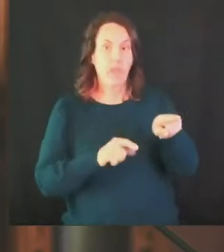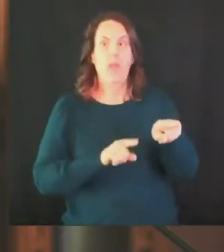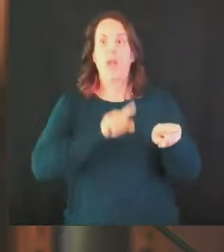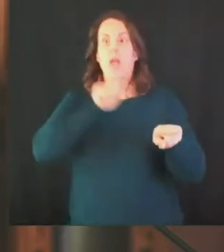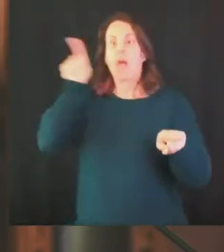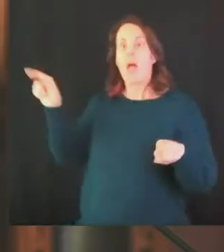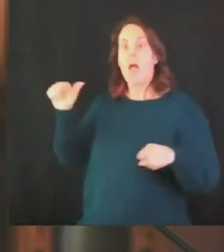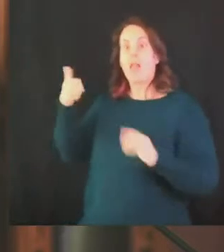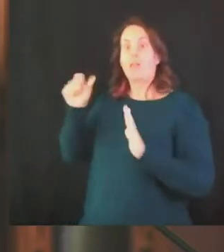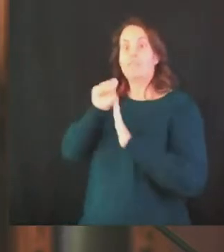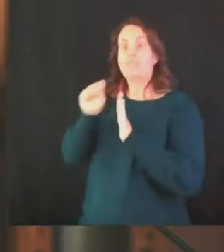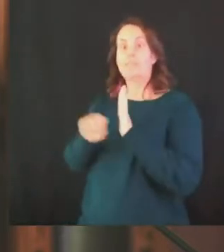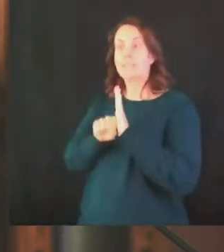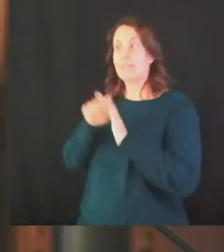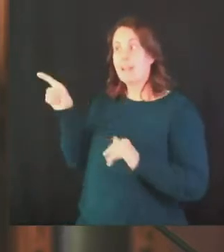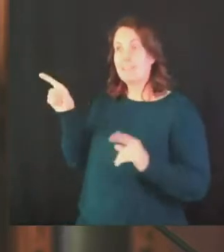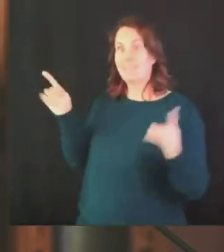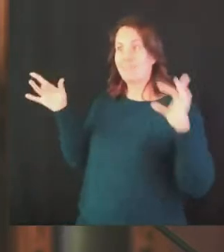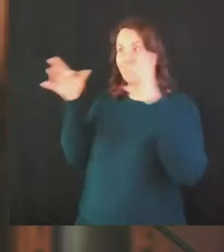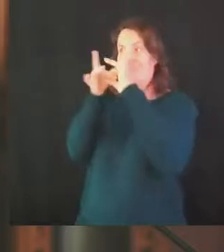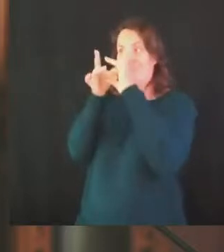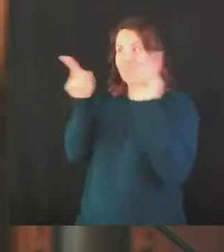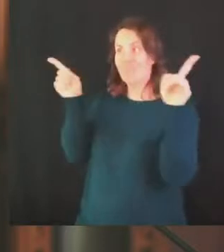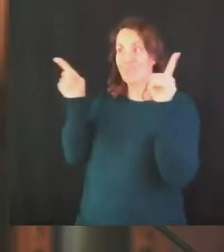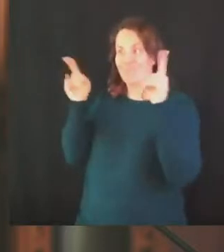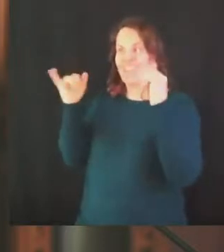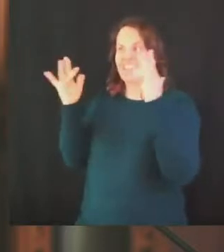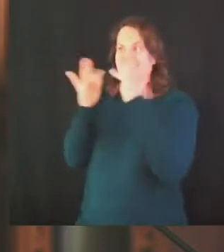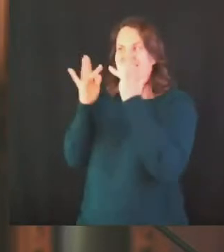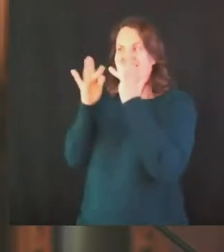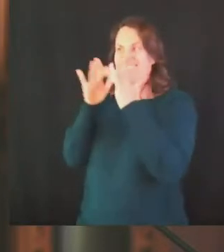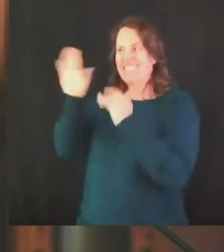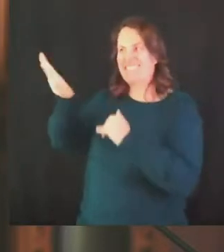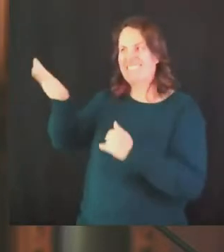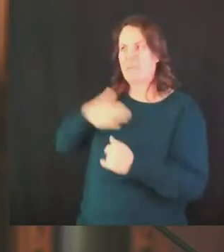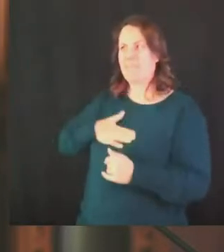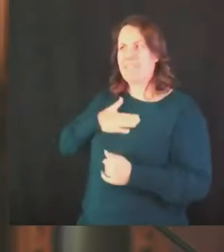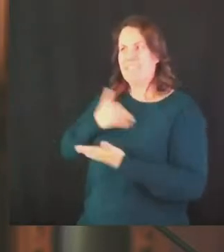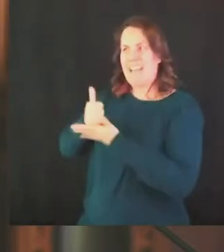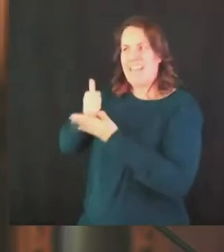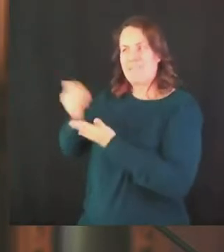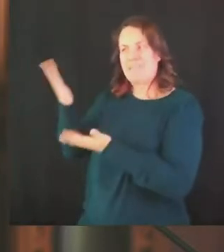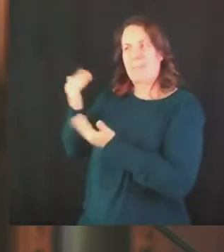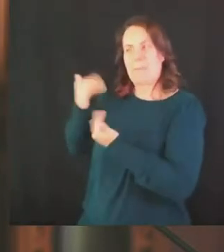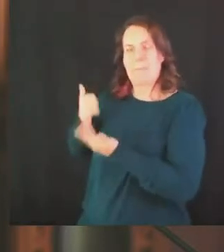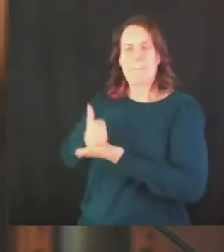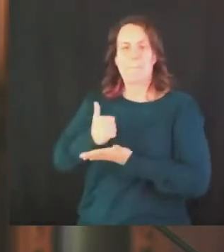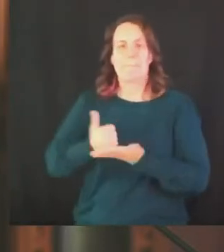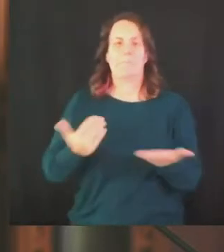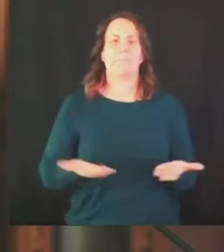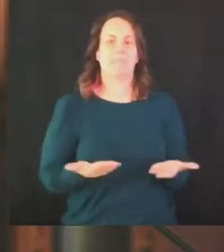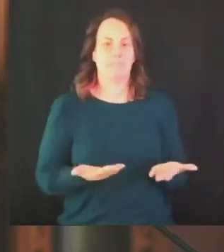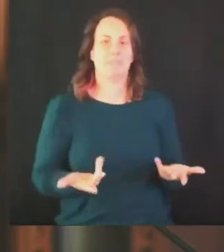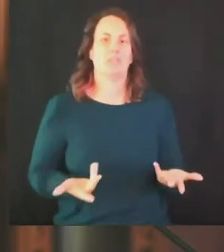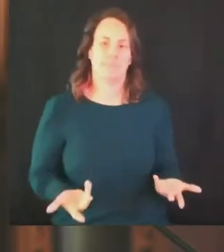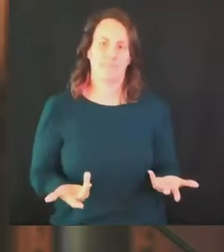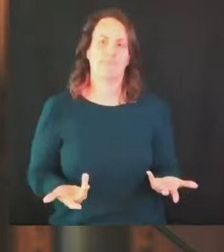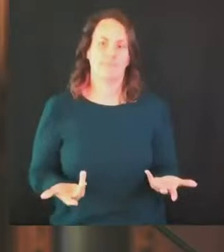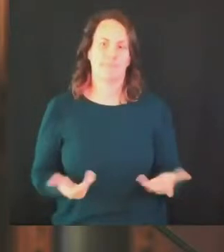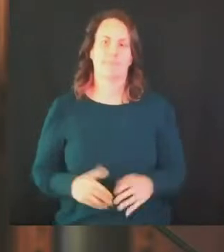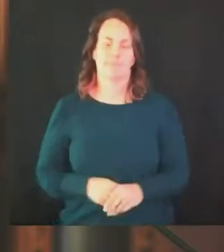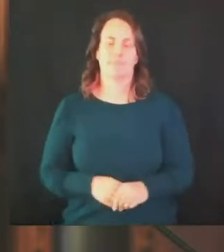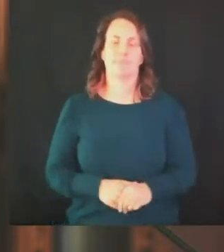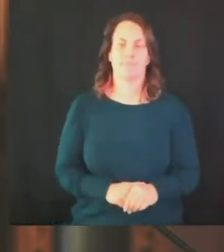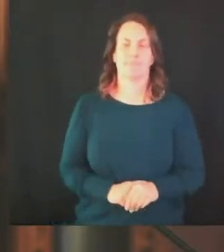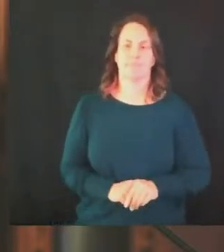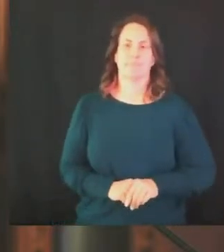state when they, you know, if and when they need them. I think we are absolutely currently exploring